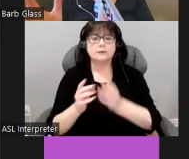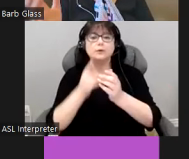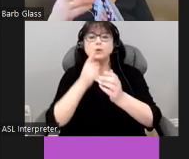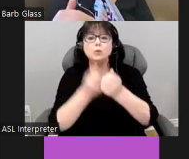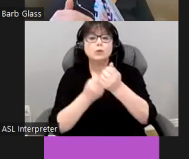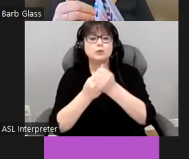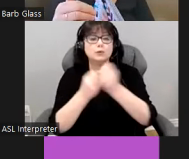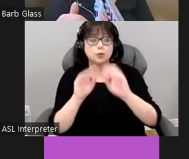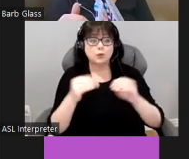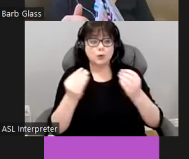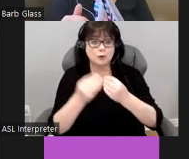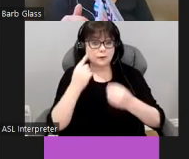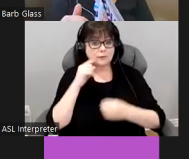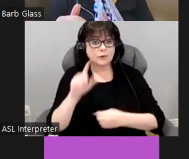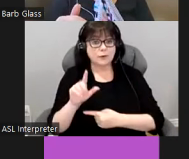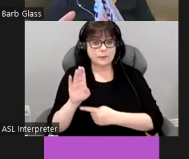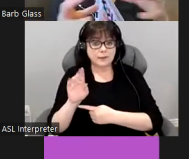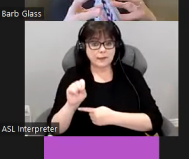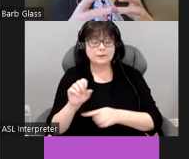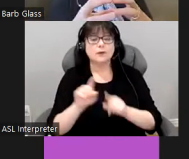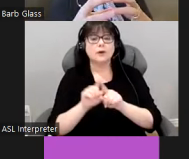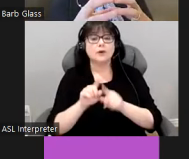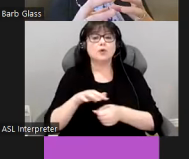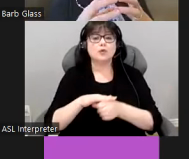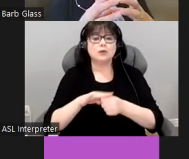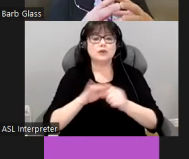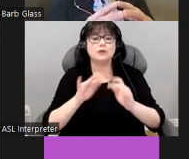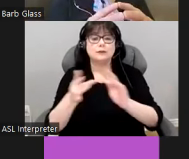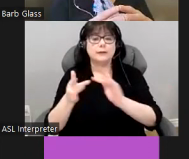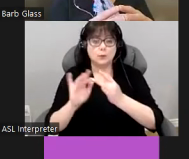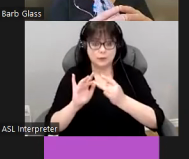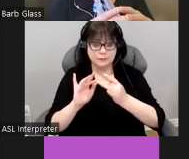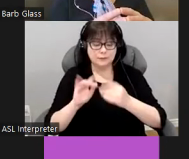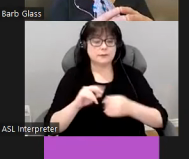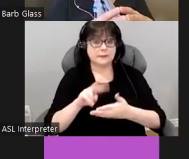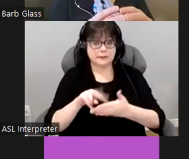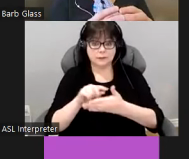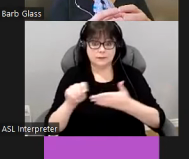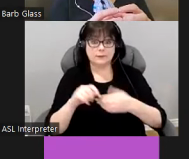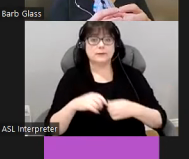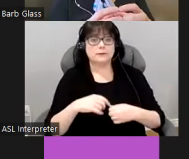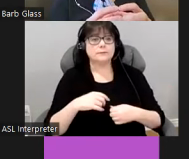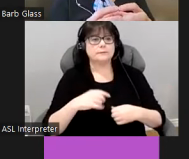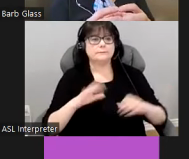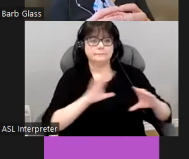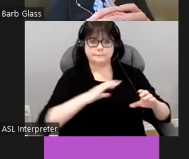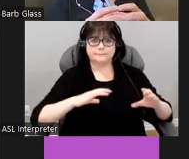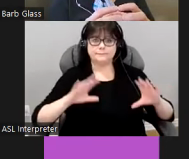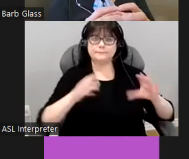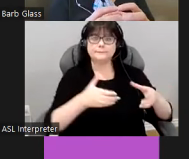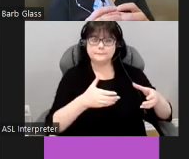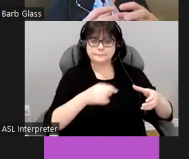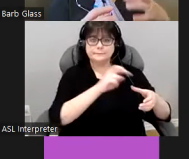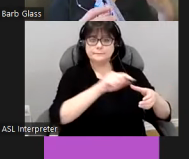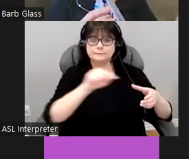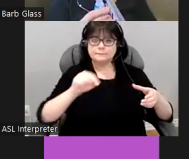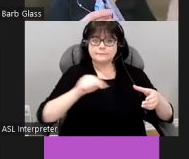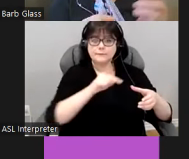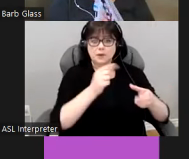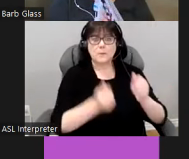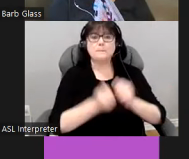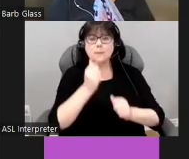LBS and our regional literacy network. So we have a little committee. Most of us have been on the committee for quite some time. And